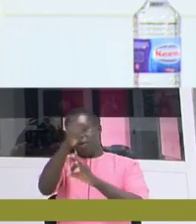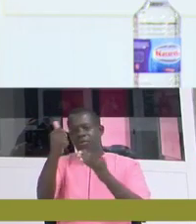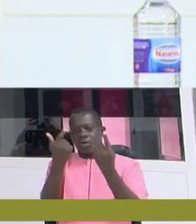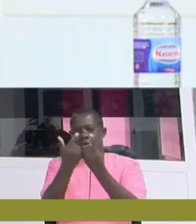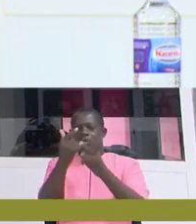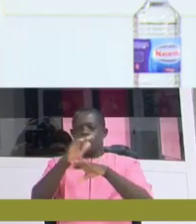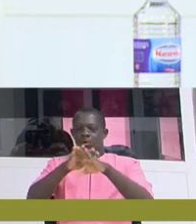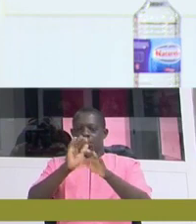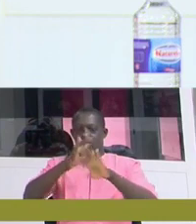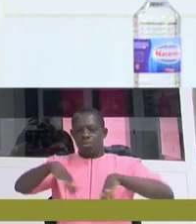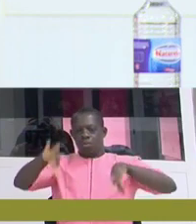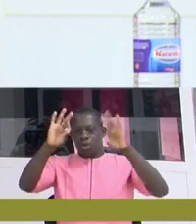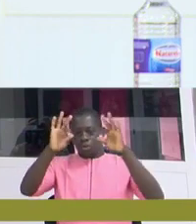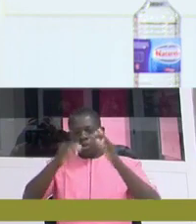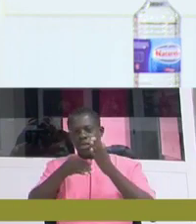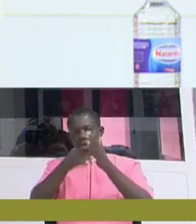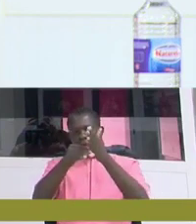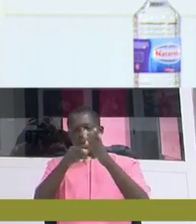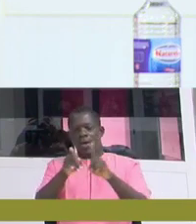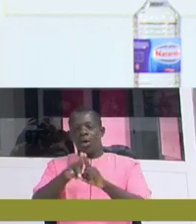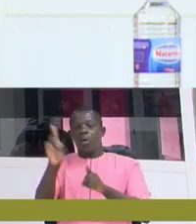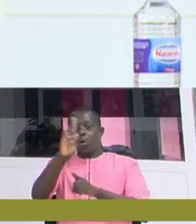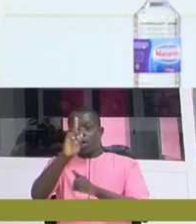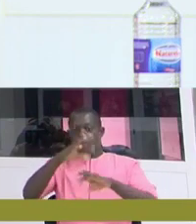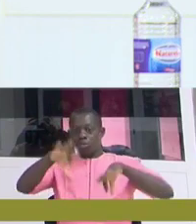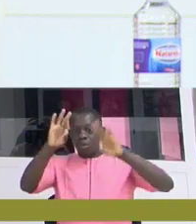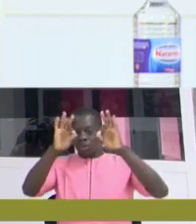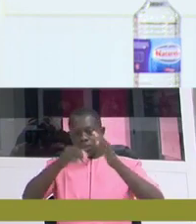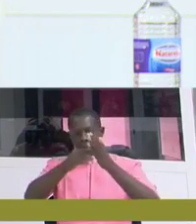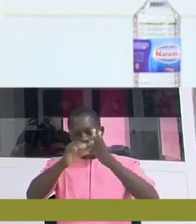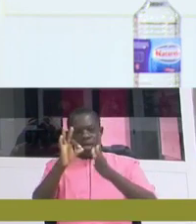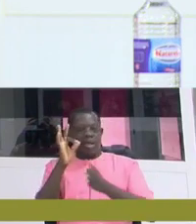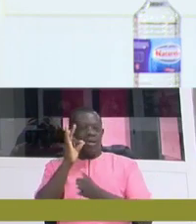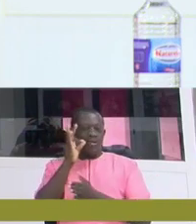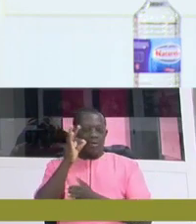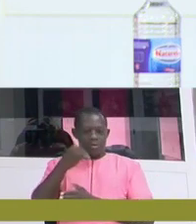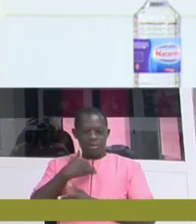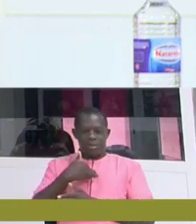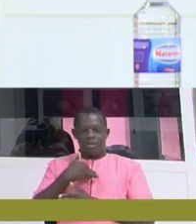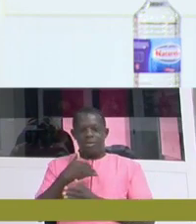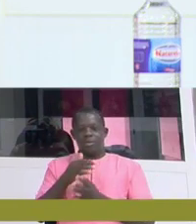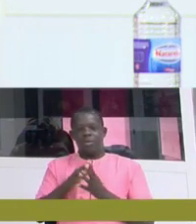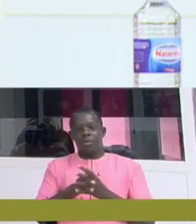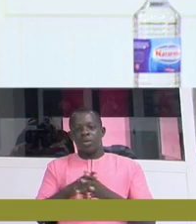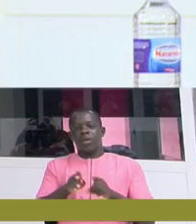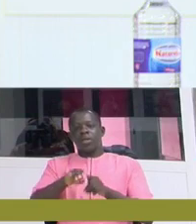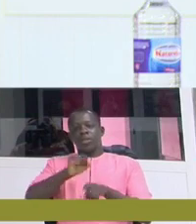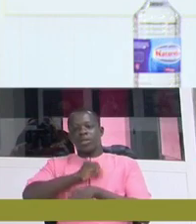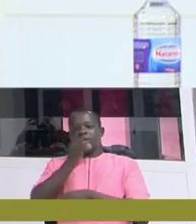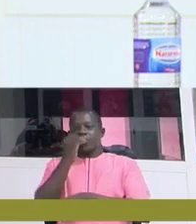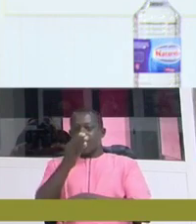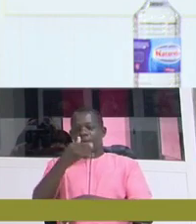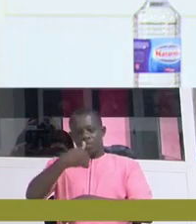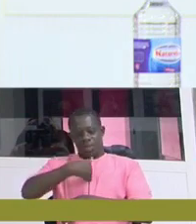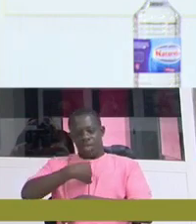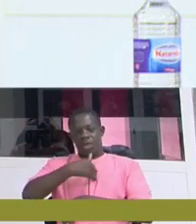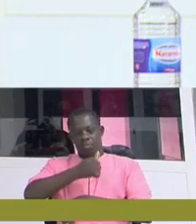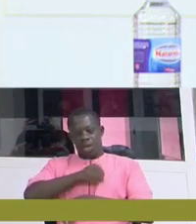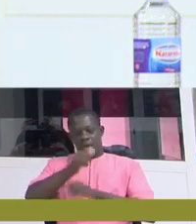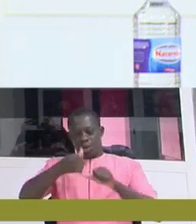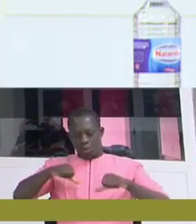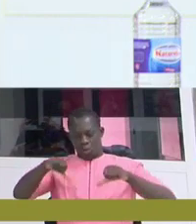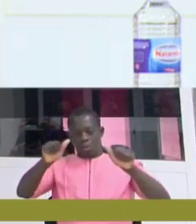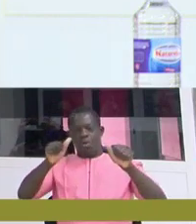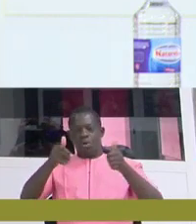the whole story to him too, wenjabi munela, what he replied to me was that konya jama wala muntala siloti. He said the mosque is my